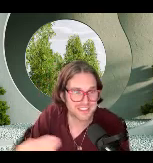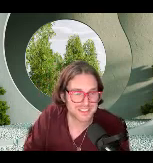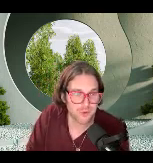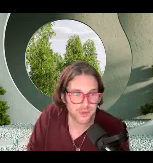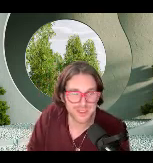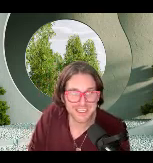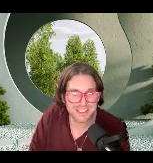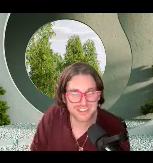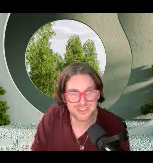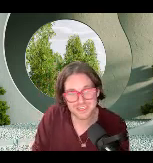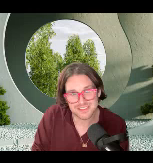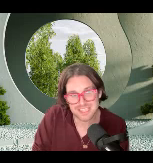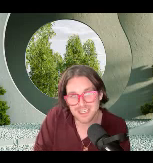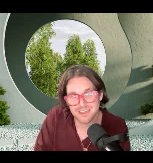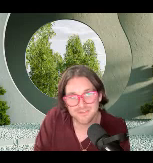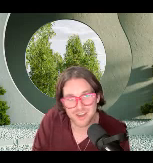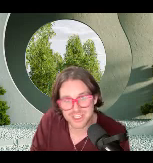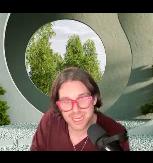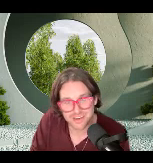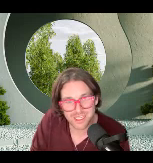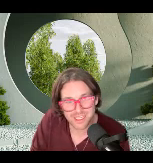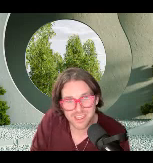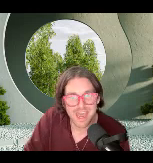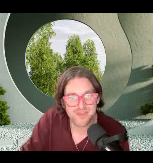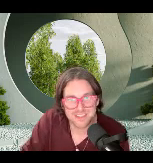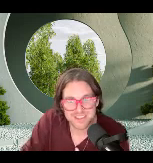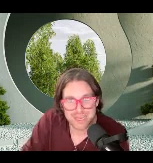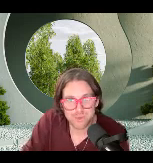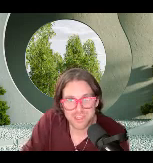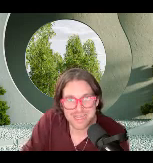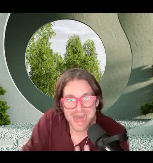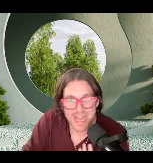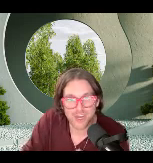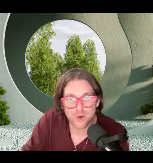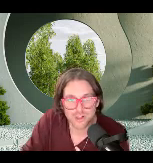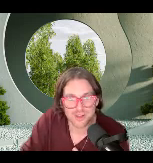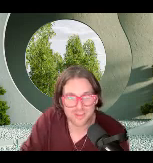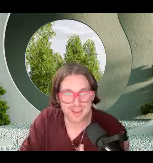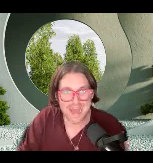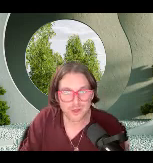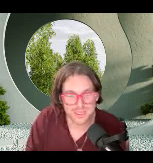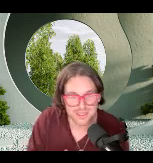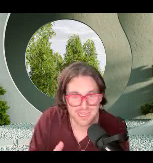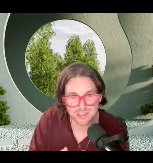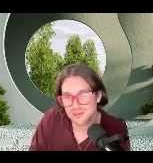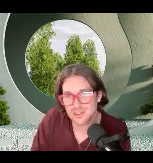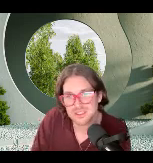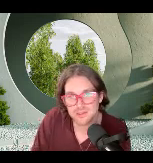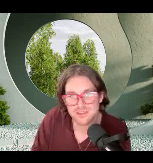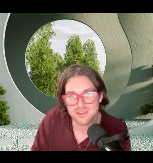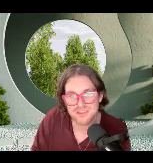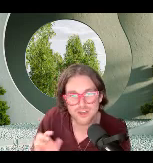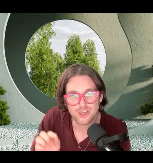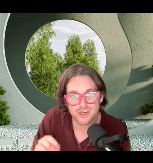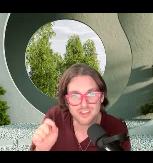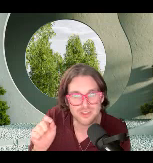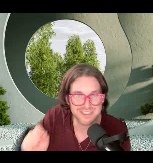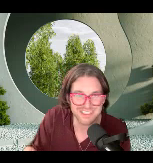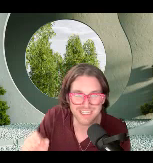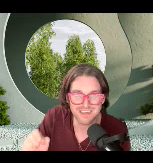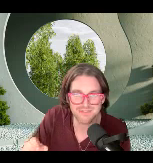the access and support, we can get to the executive function area. And this is really that higher order thinking. How do we design learning experiences